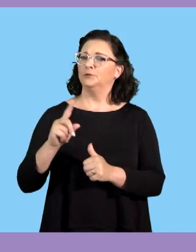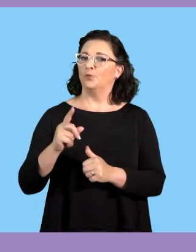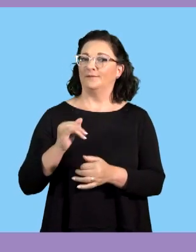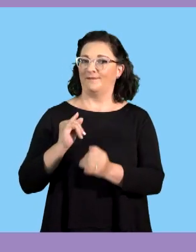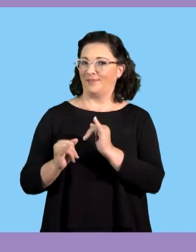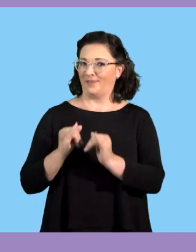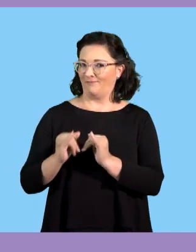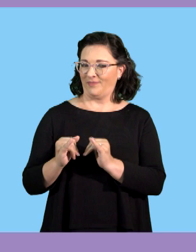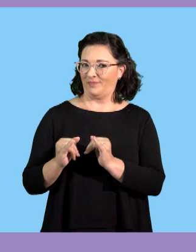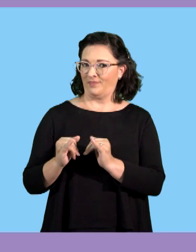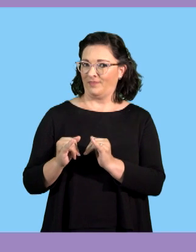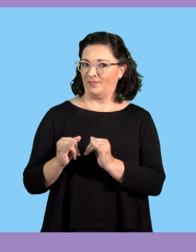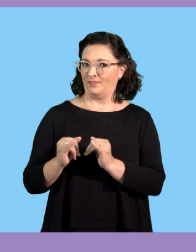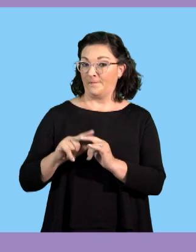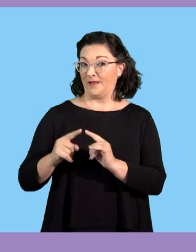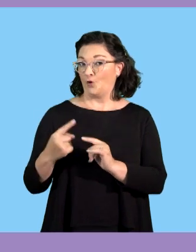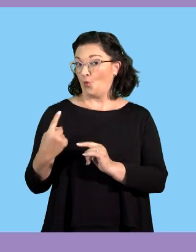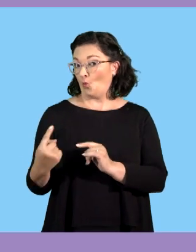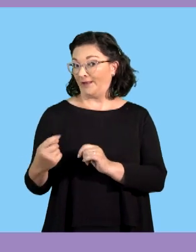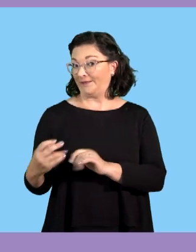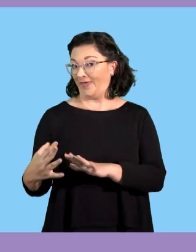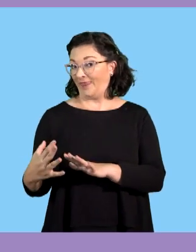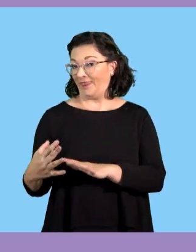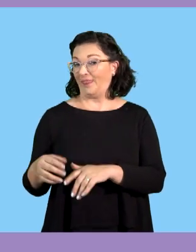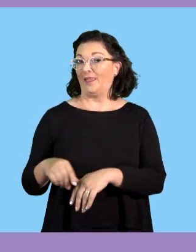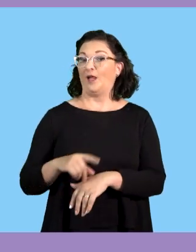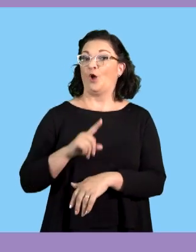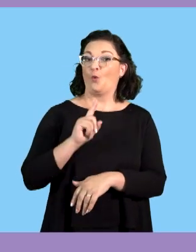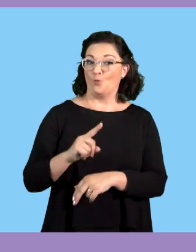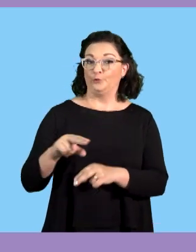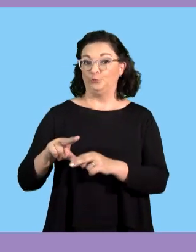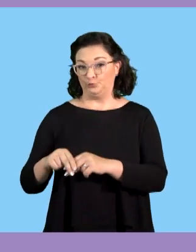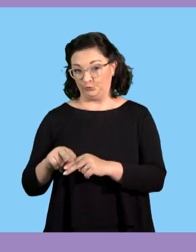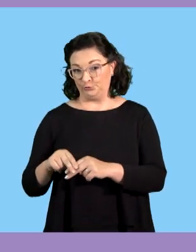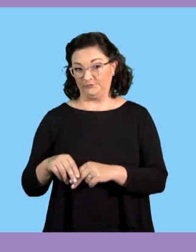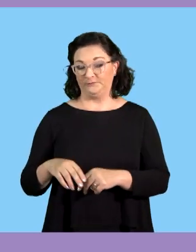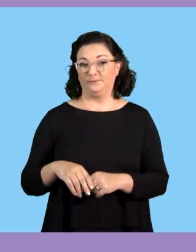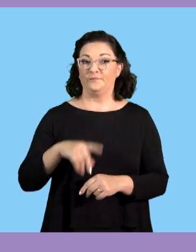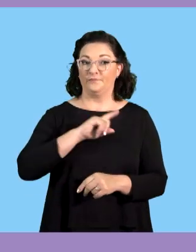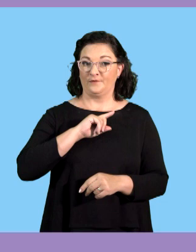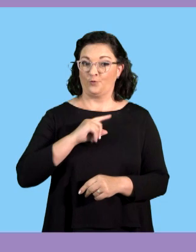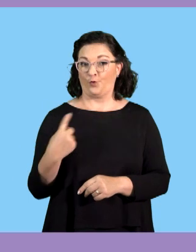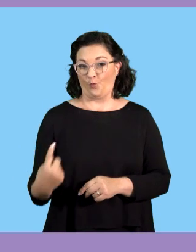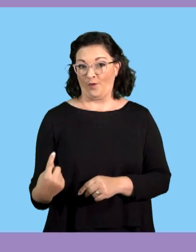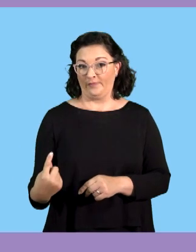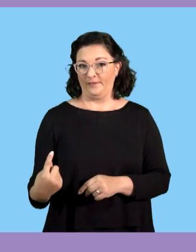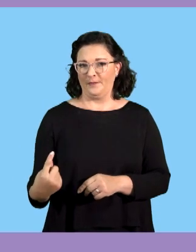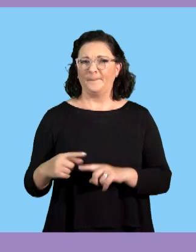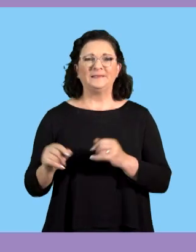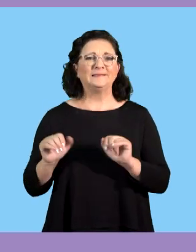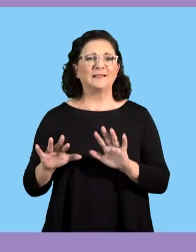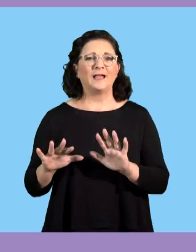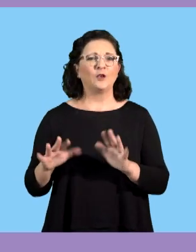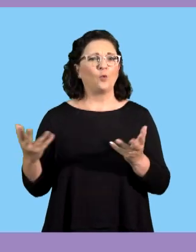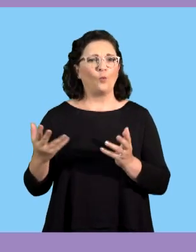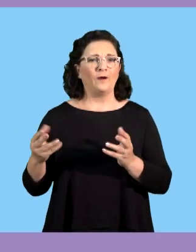11 units. But it's actually 110 and 1 unit. So we're going to write 1 unit here, and the 10